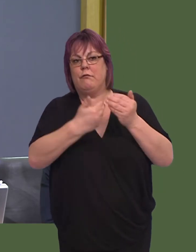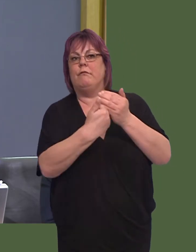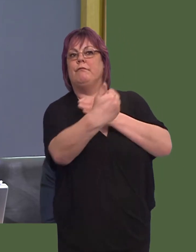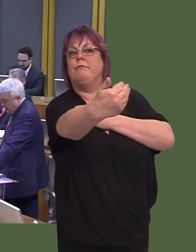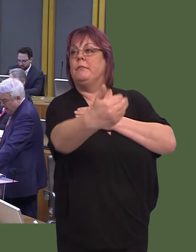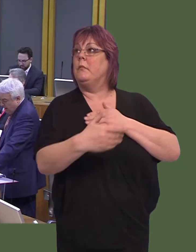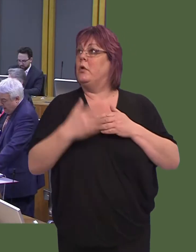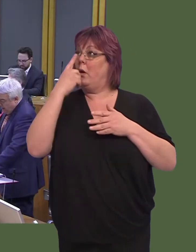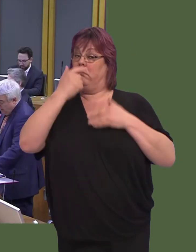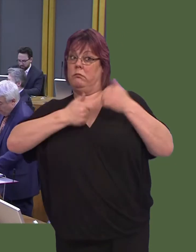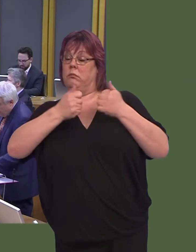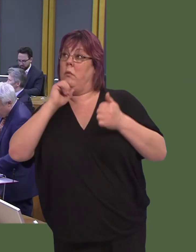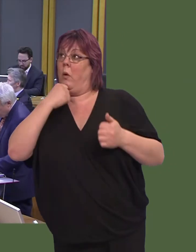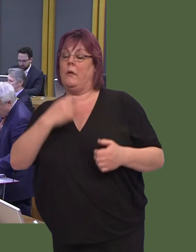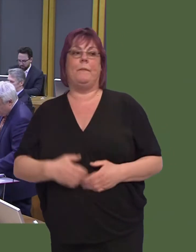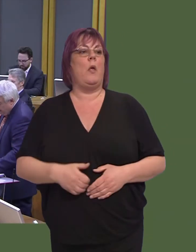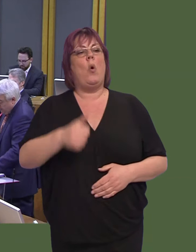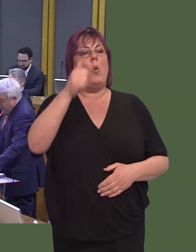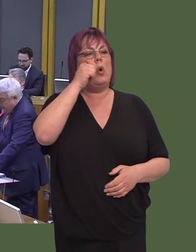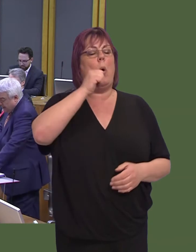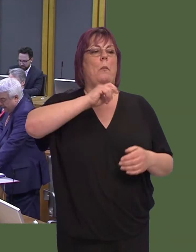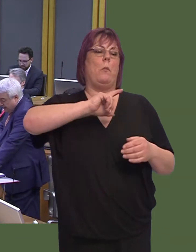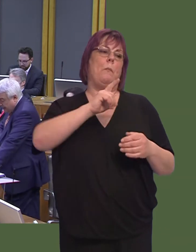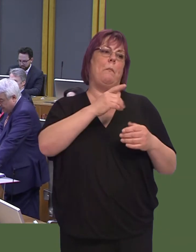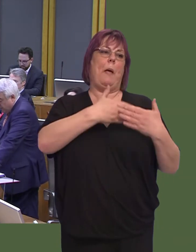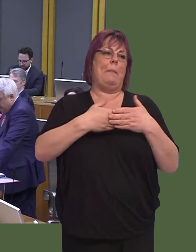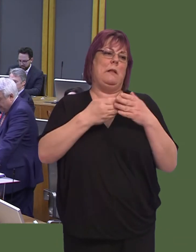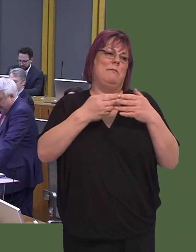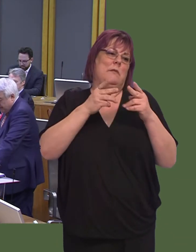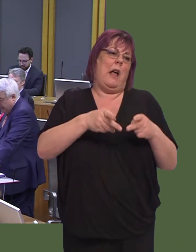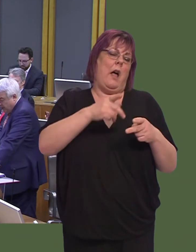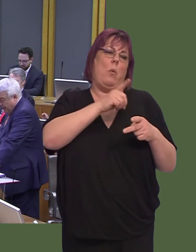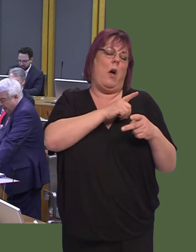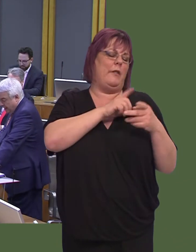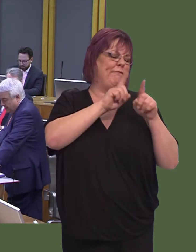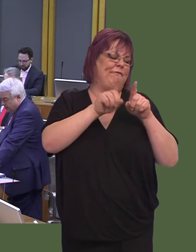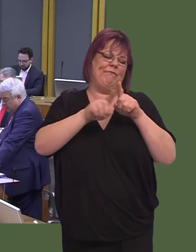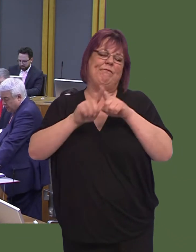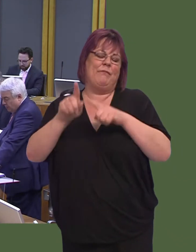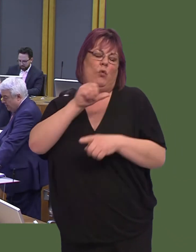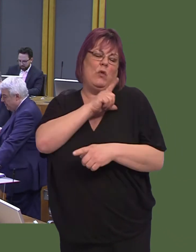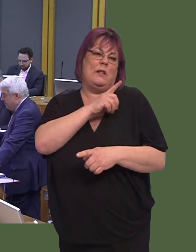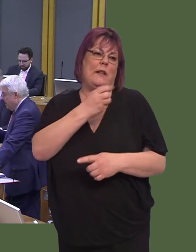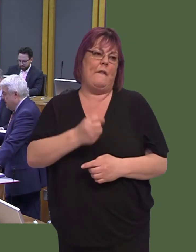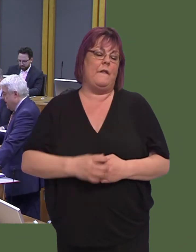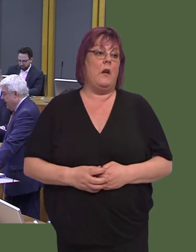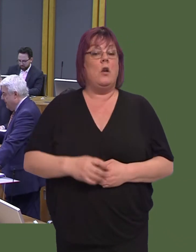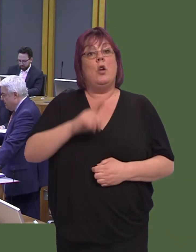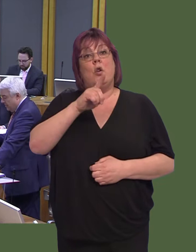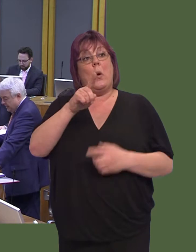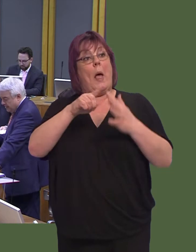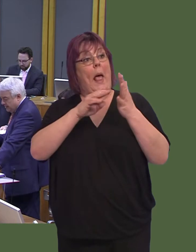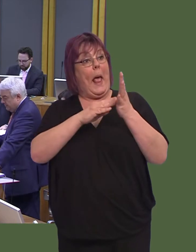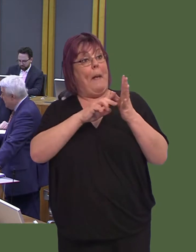ahead? Well, we know the causes of stillbirth are multifaceted, with some factors still not clearly understood, so the work done by